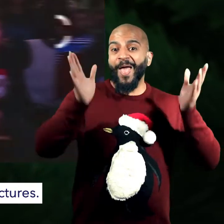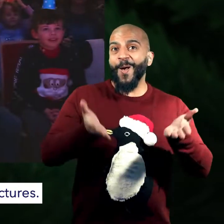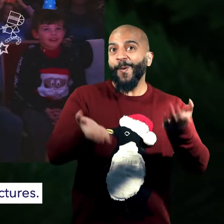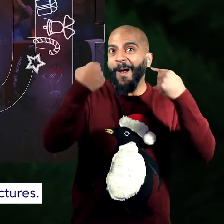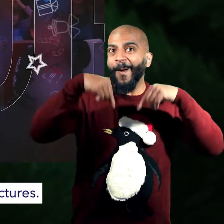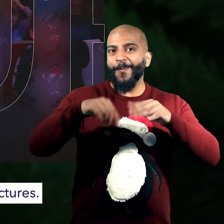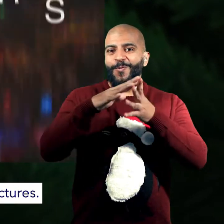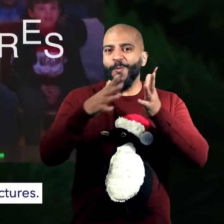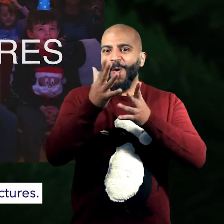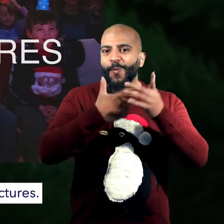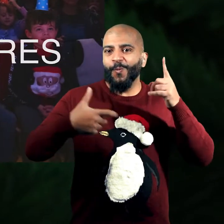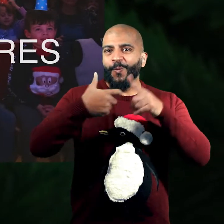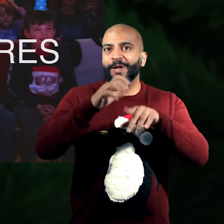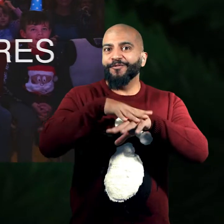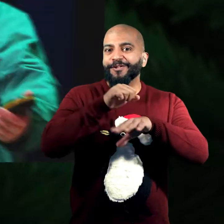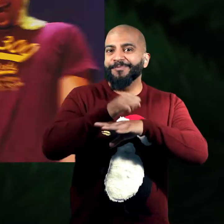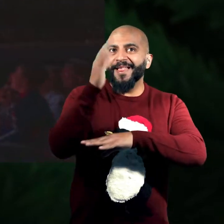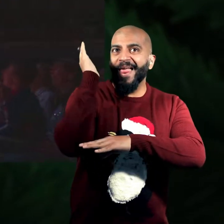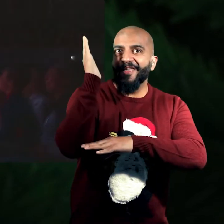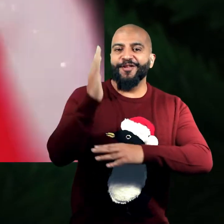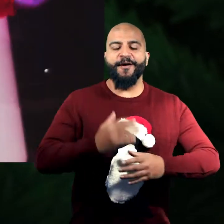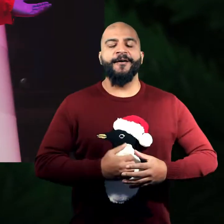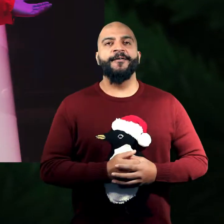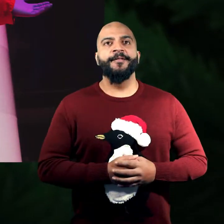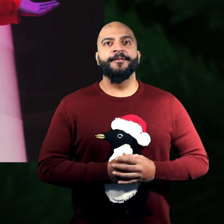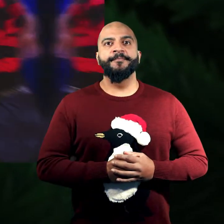Welcome to the Warwick Christmas Lectures.